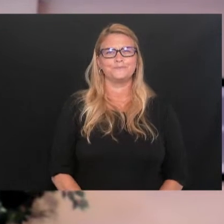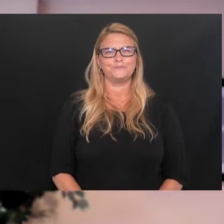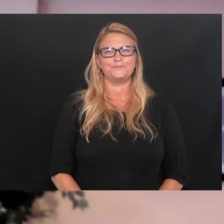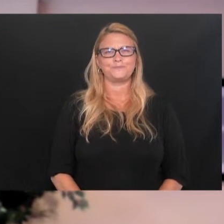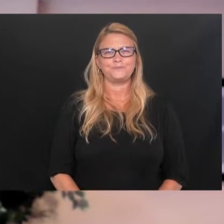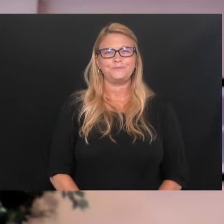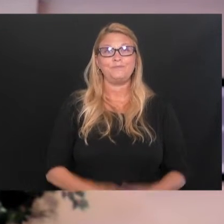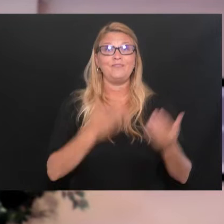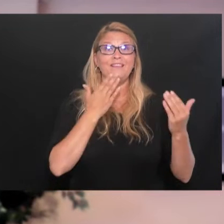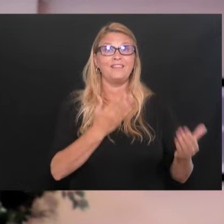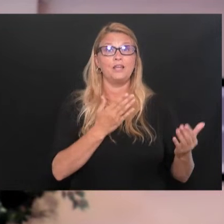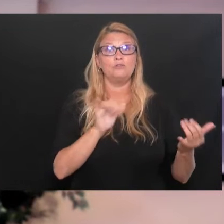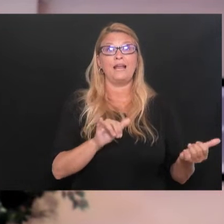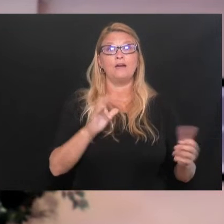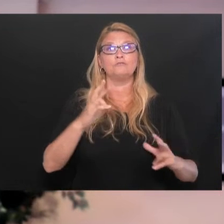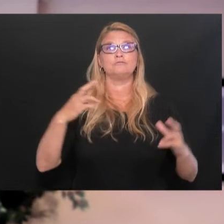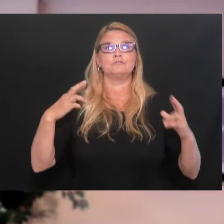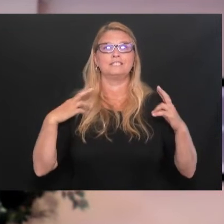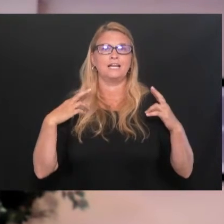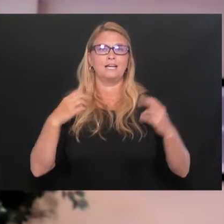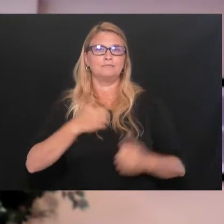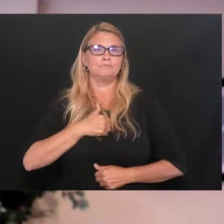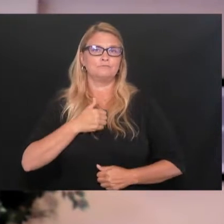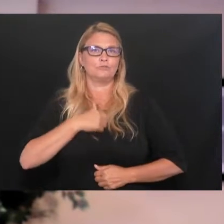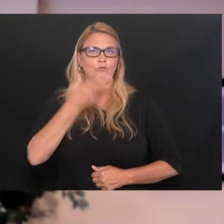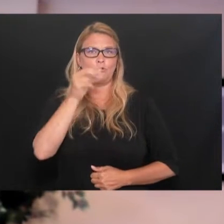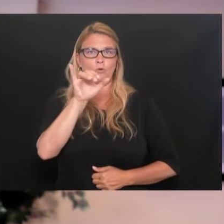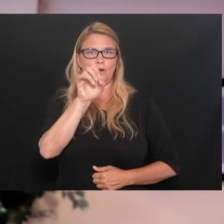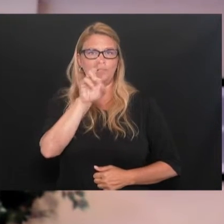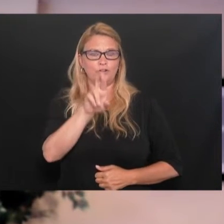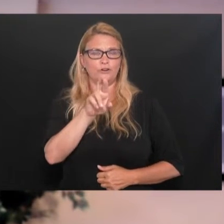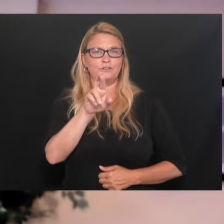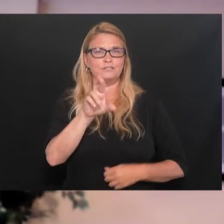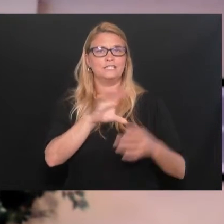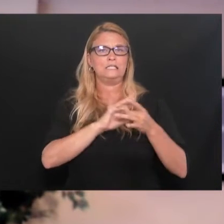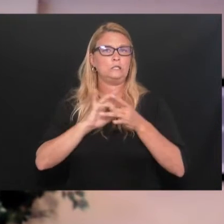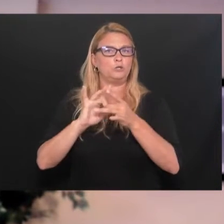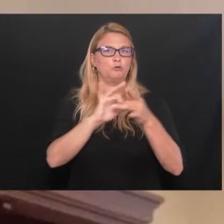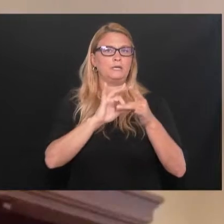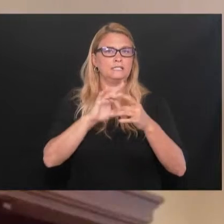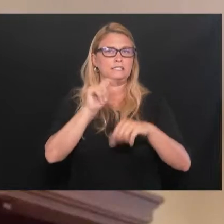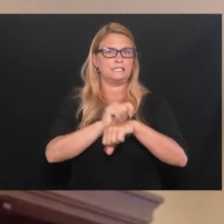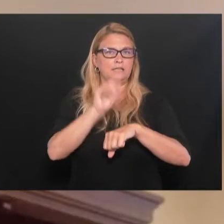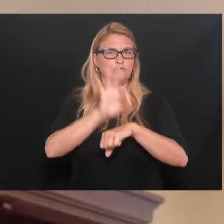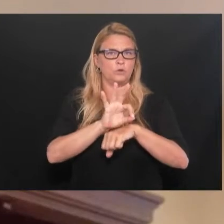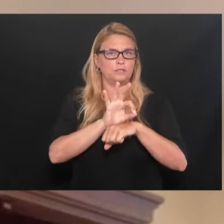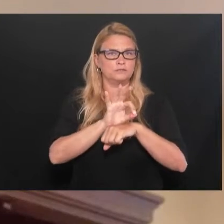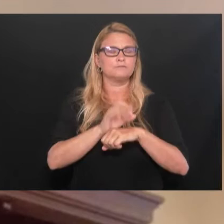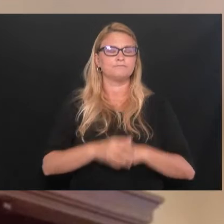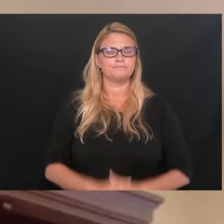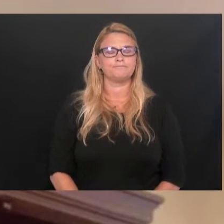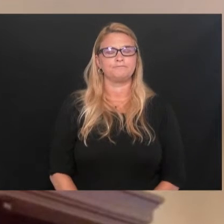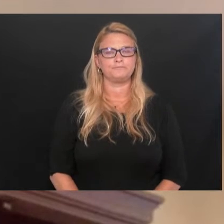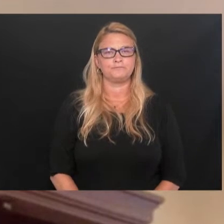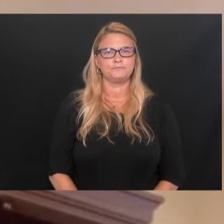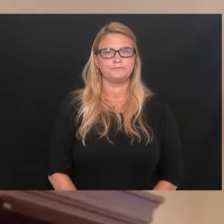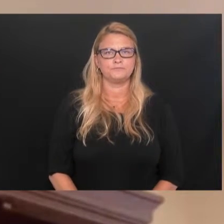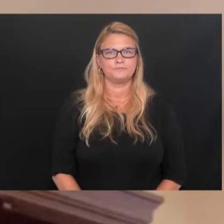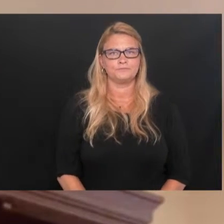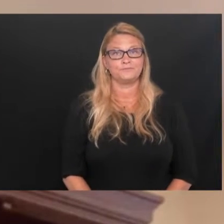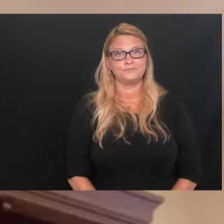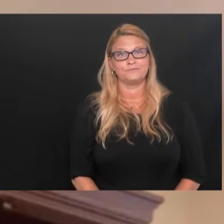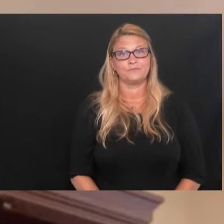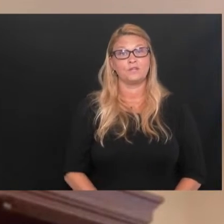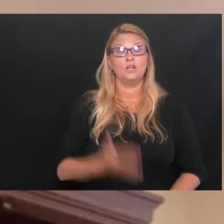you, Dr. Marsh. Next, we'll go to retired Major General Jim Hoyer, the director of our Joint Interagency Task Force. Good afternoon. We